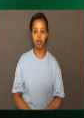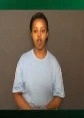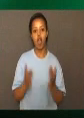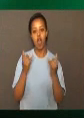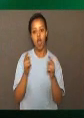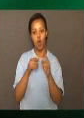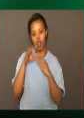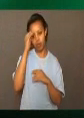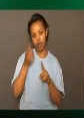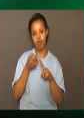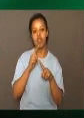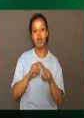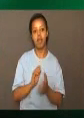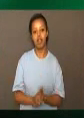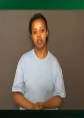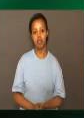Let's get back to our lesson.